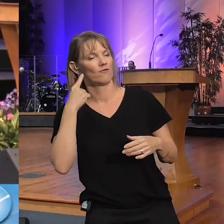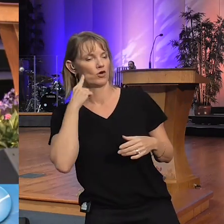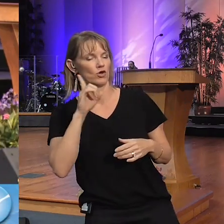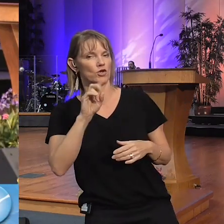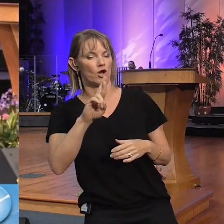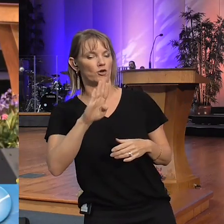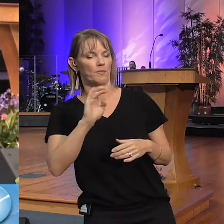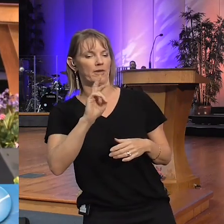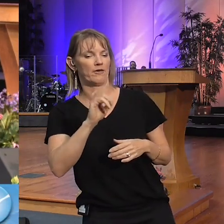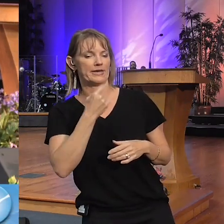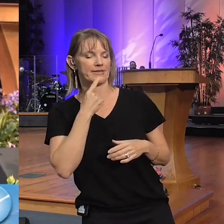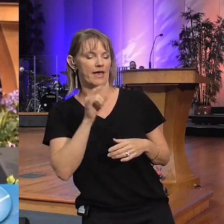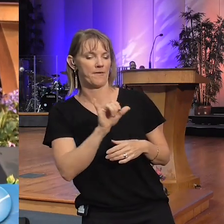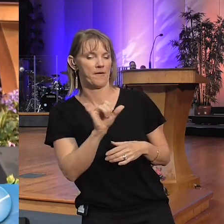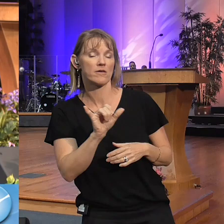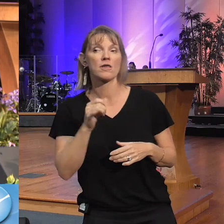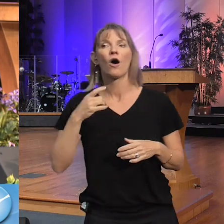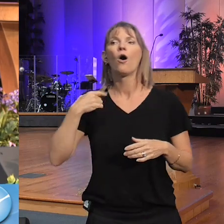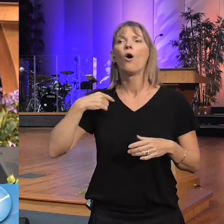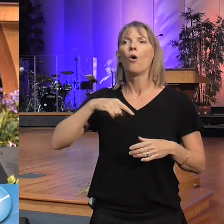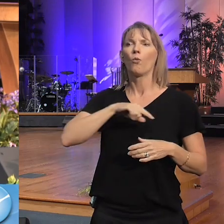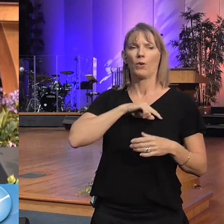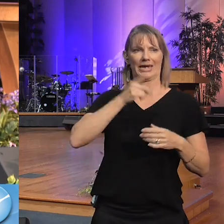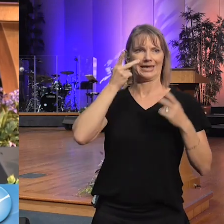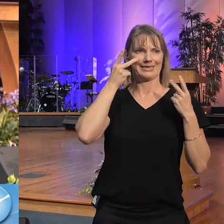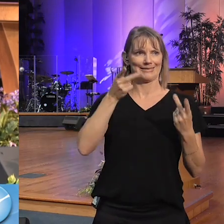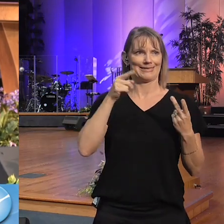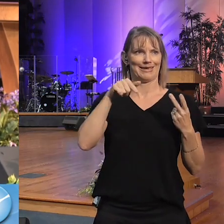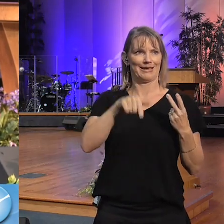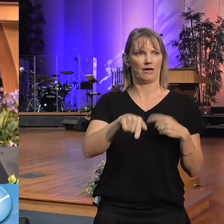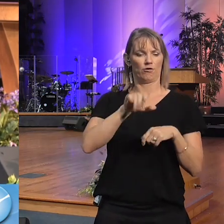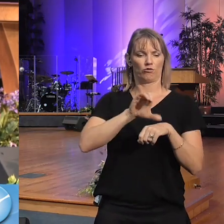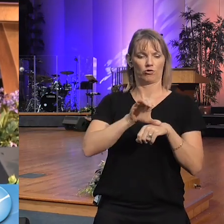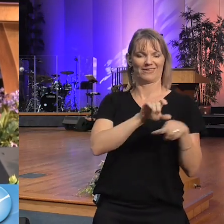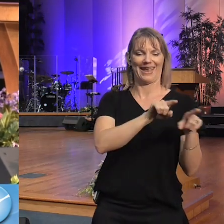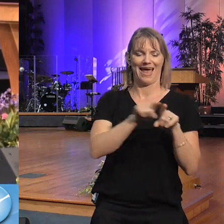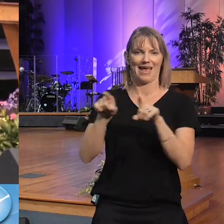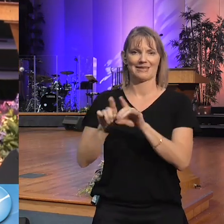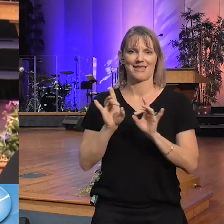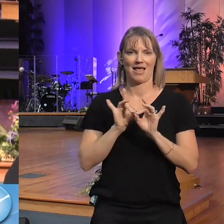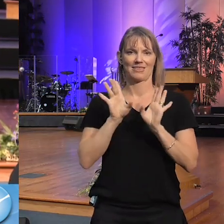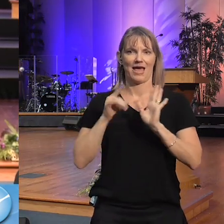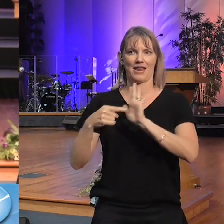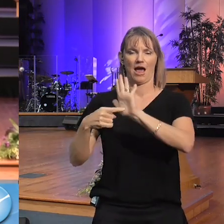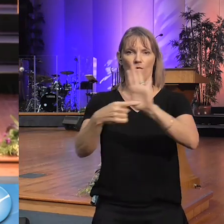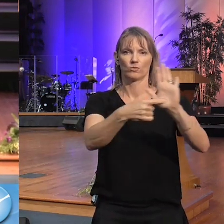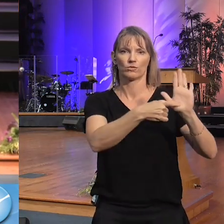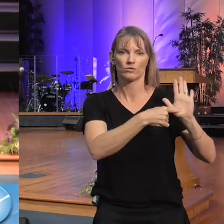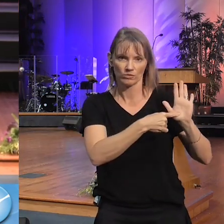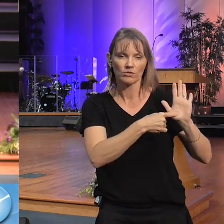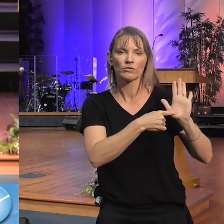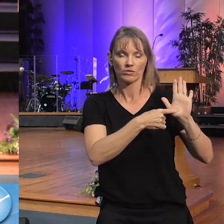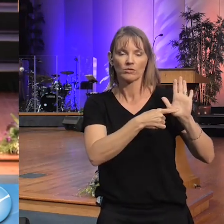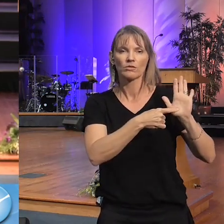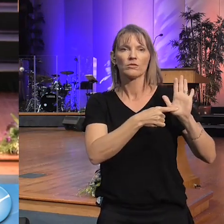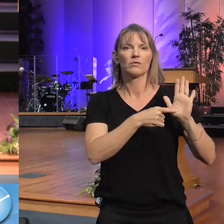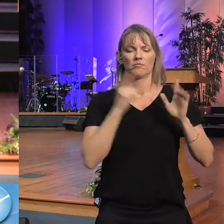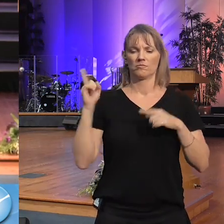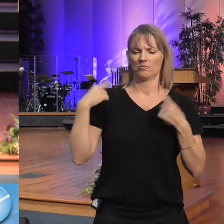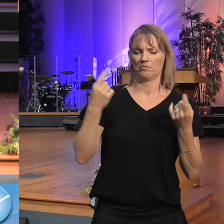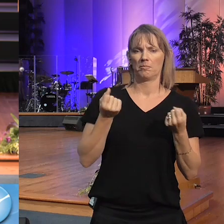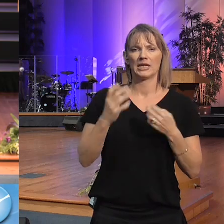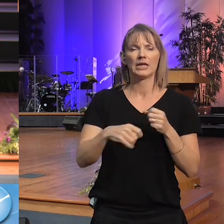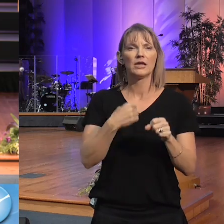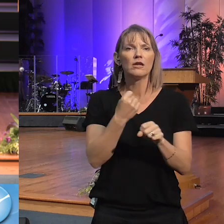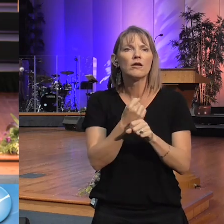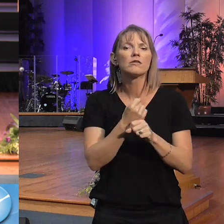Dr. Barry say this too, that we see Mile High Church as a lighthouse. And that over the years,